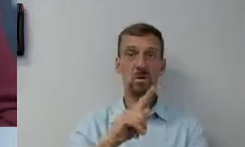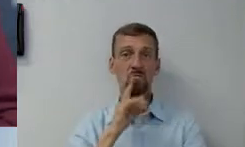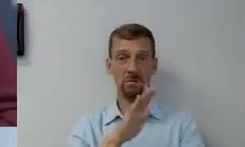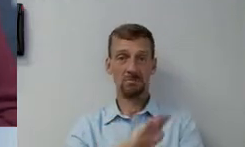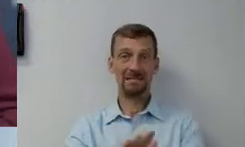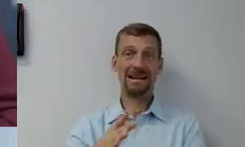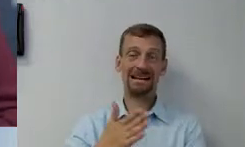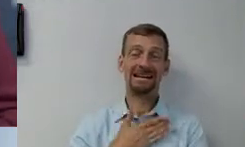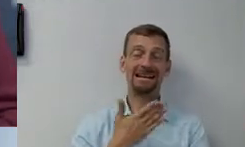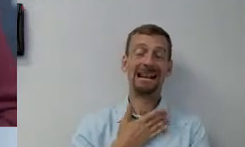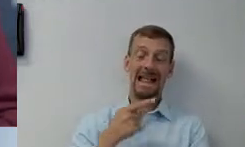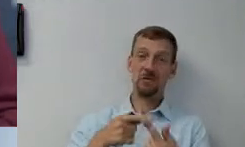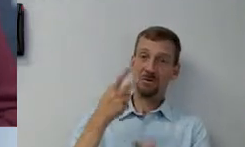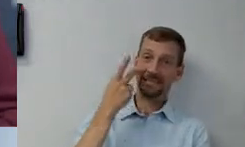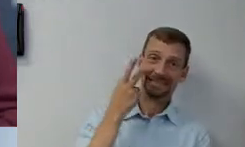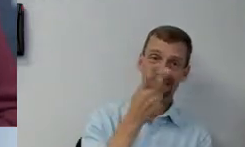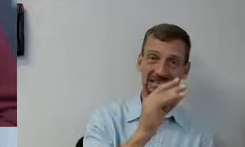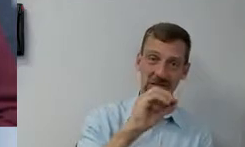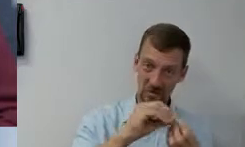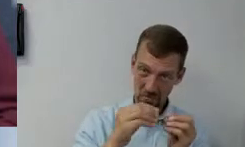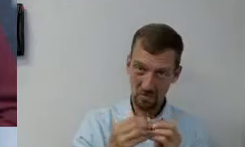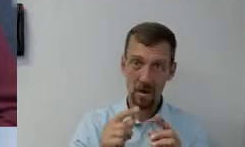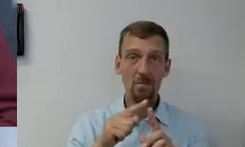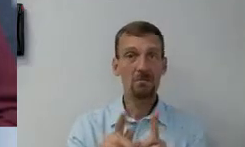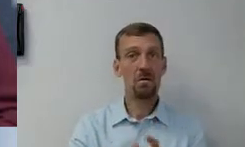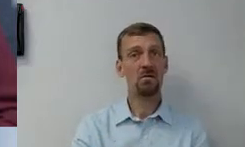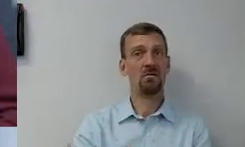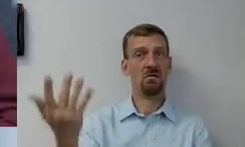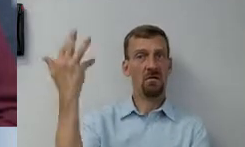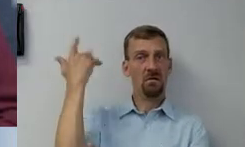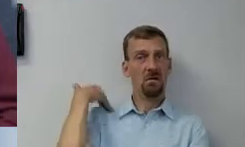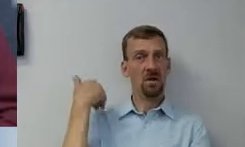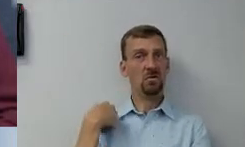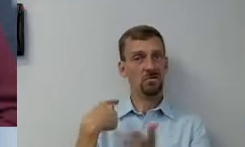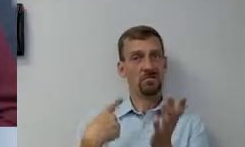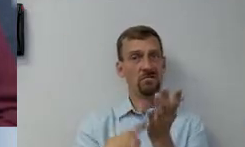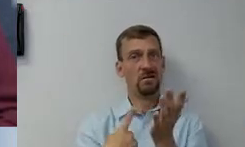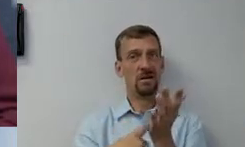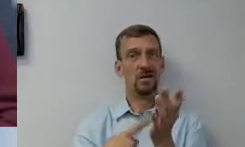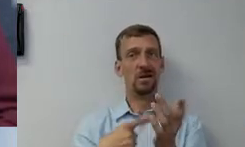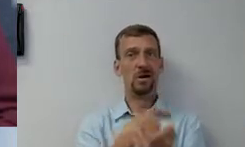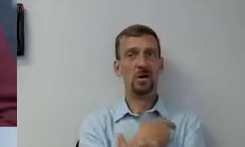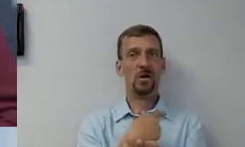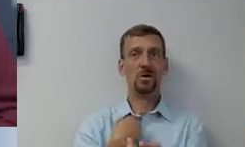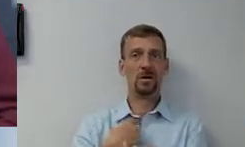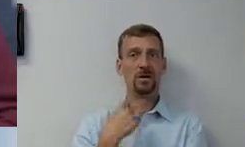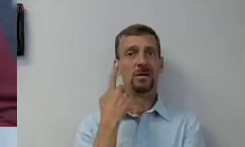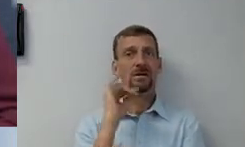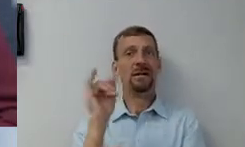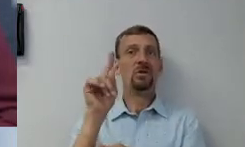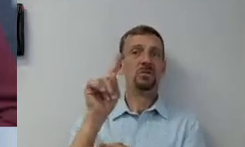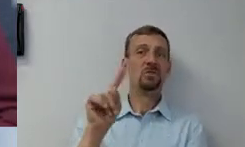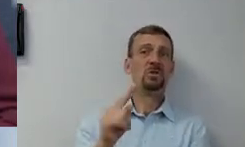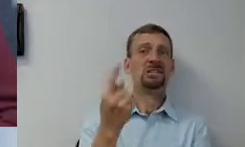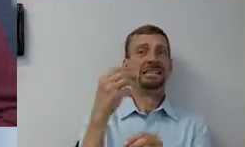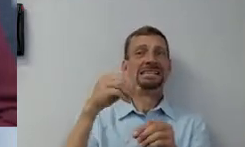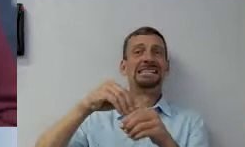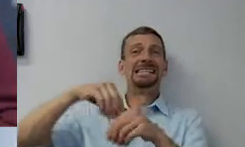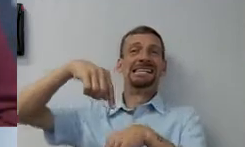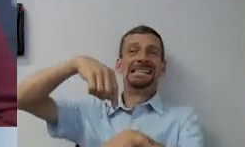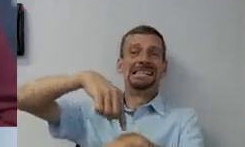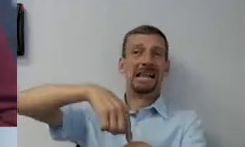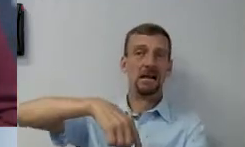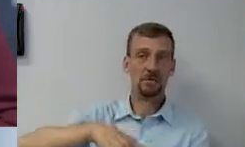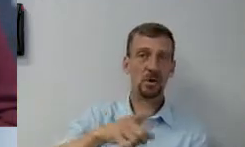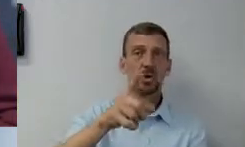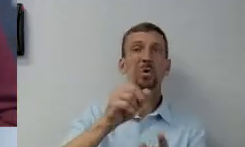But as I've talked in the past, we generally have been a just-in-time hospital, as most all hospitals are.